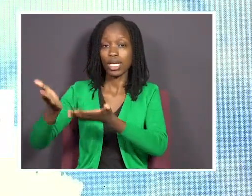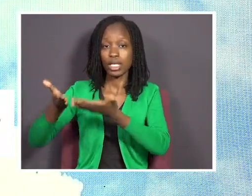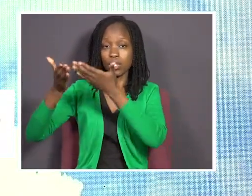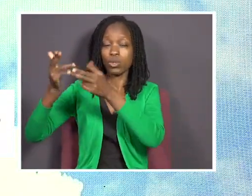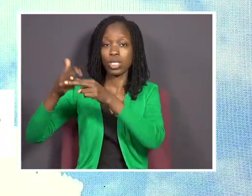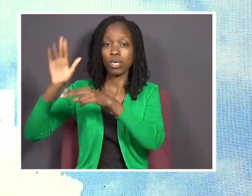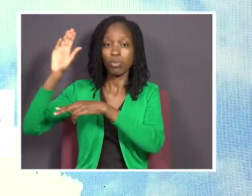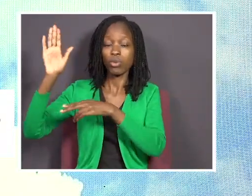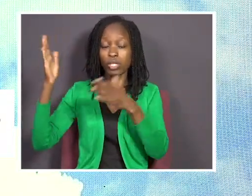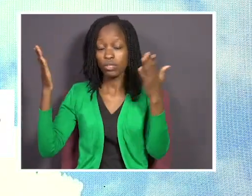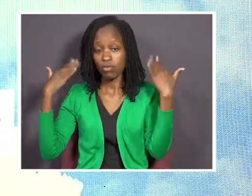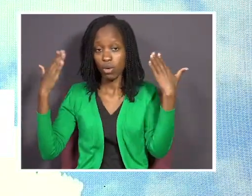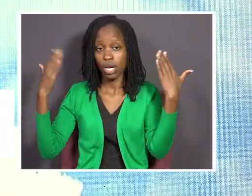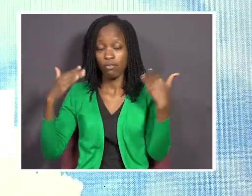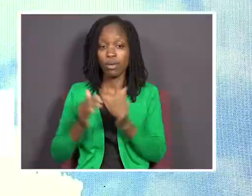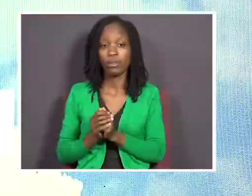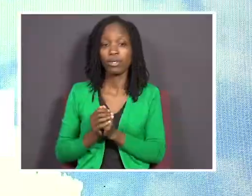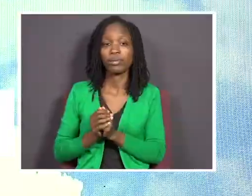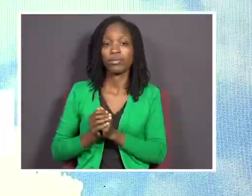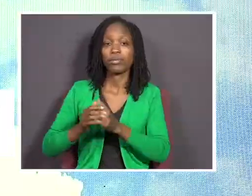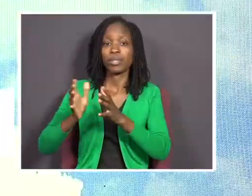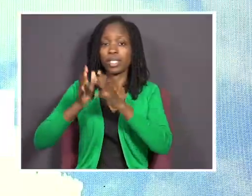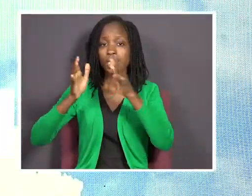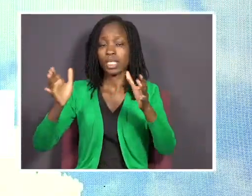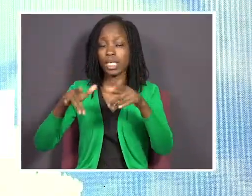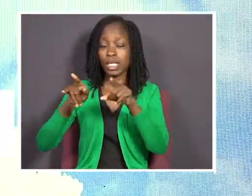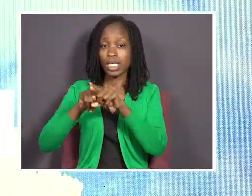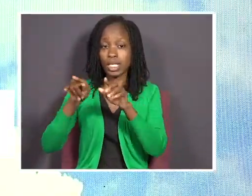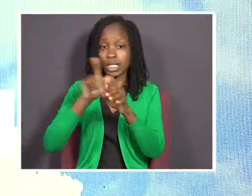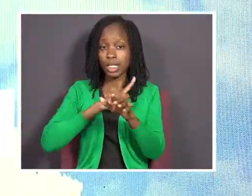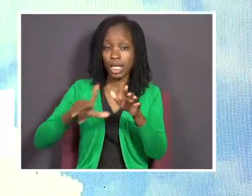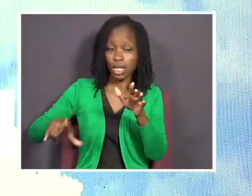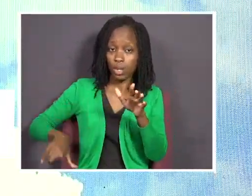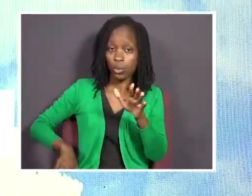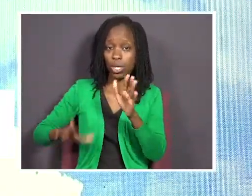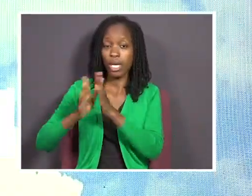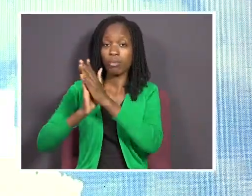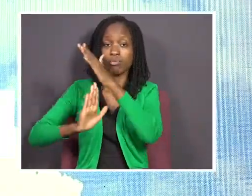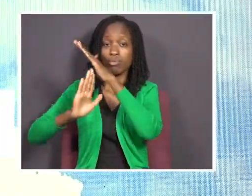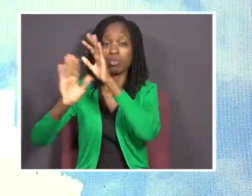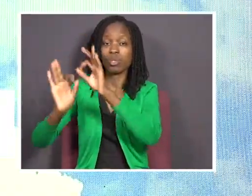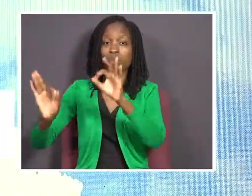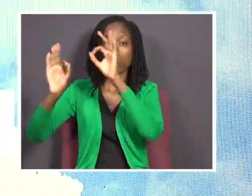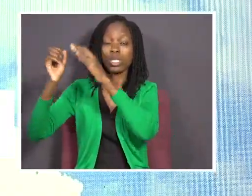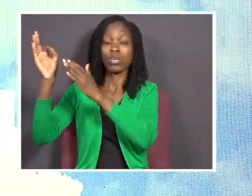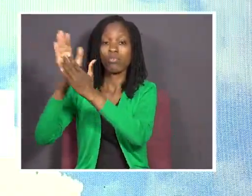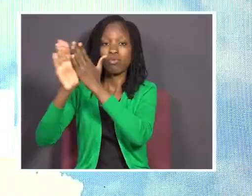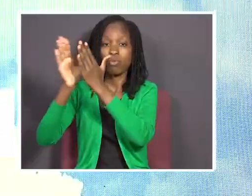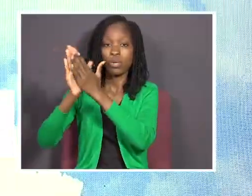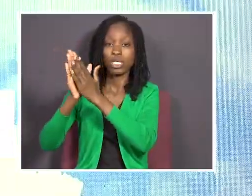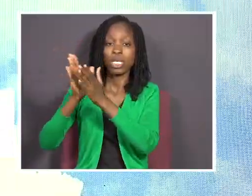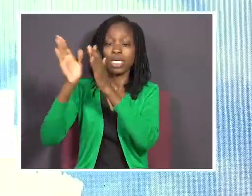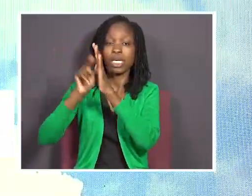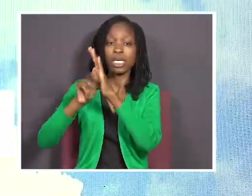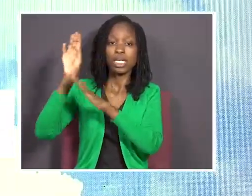your name forever and ever. Great is the Lord and most worthy of praise. His